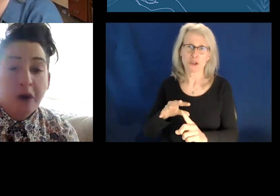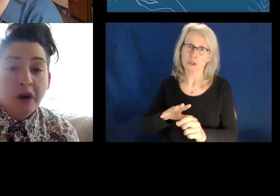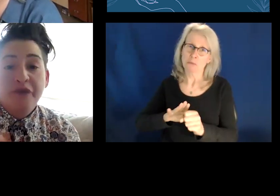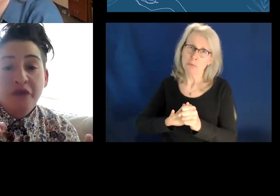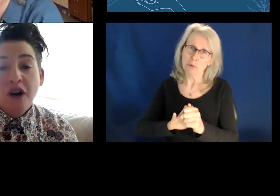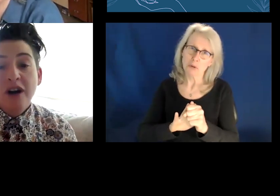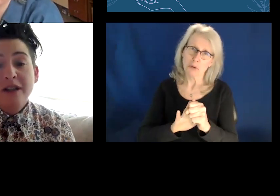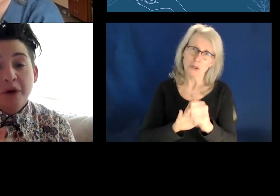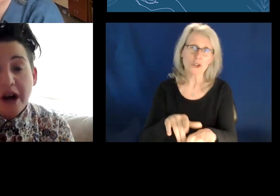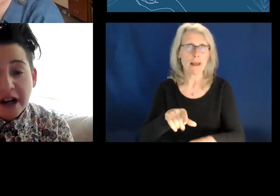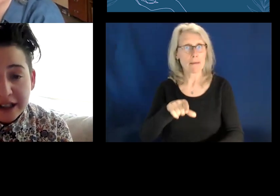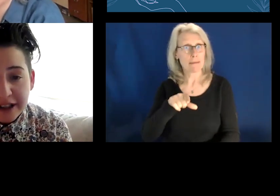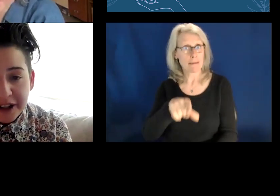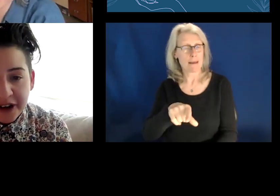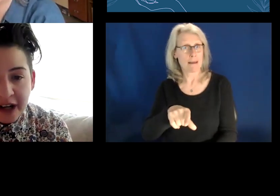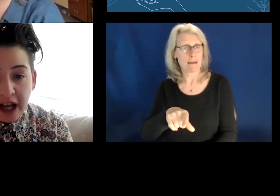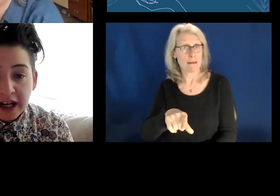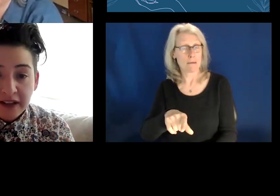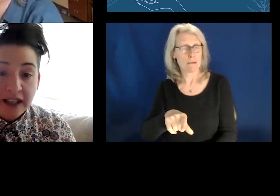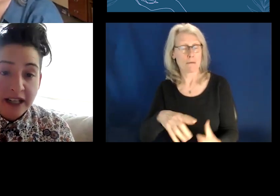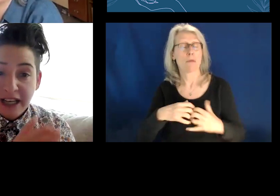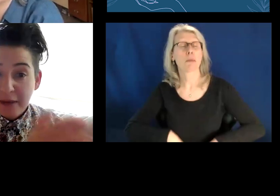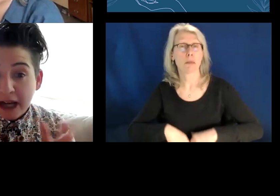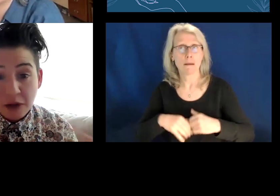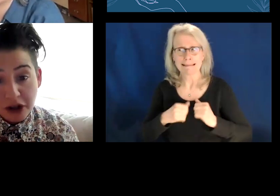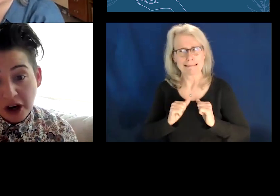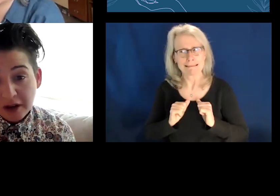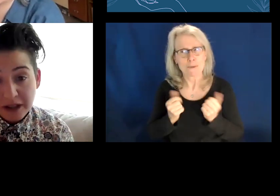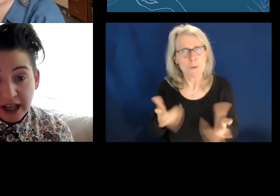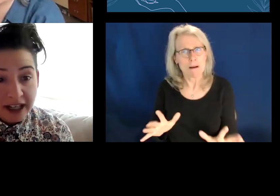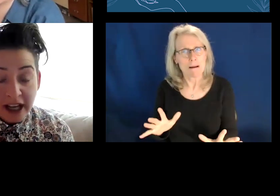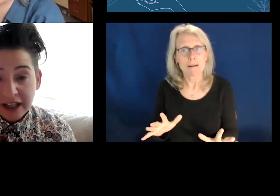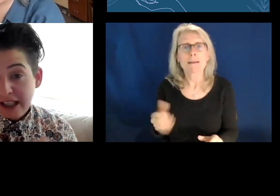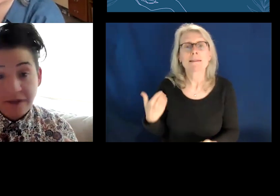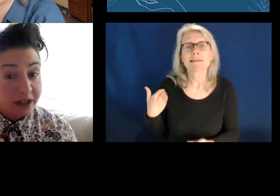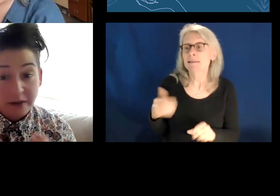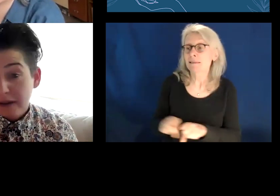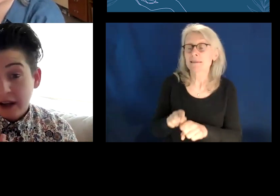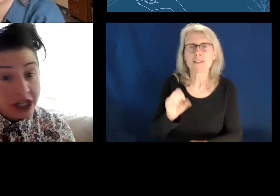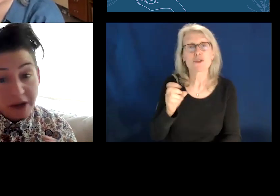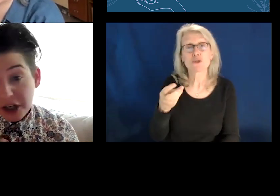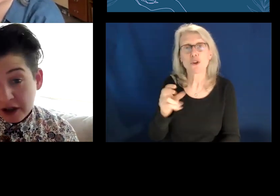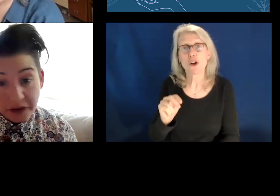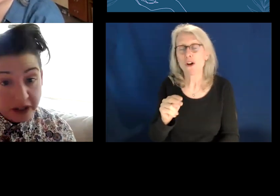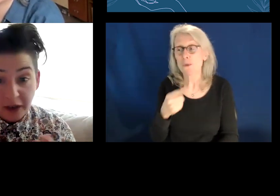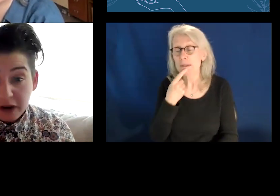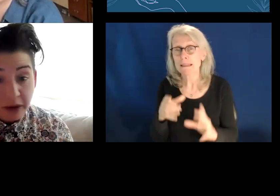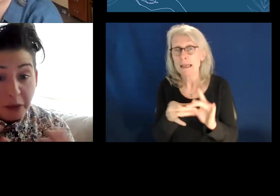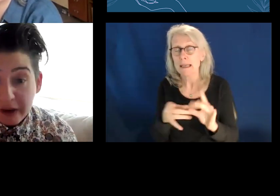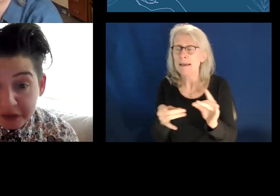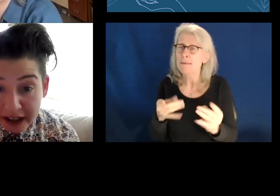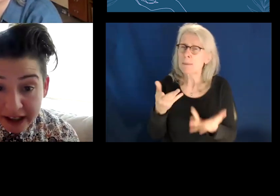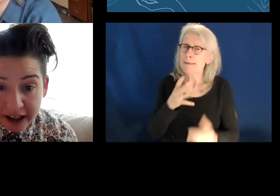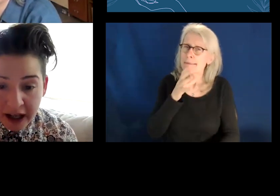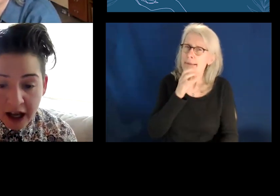fall apart for the product, you know? And I think it is, again, back to what Shawn was saying, this different generational thing or